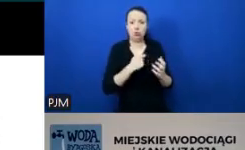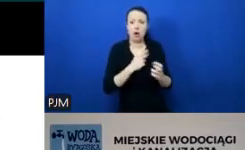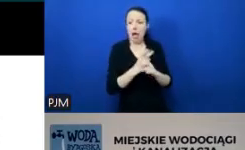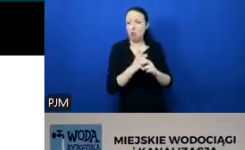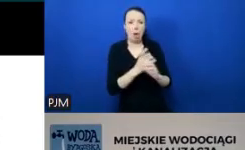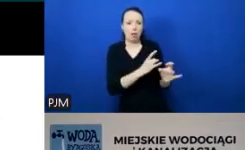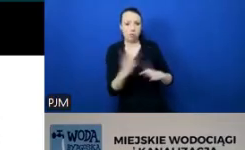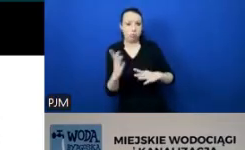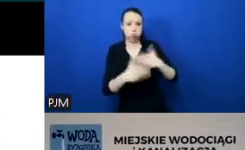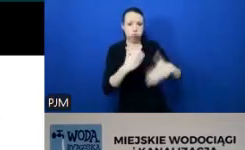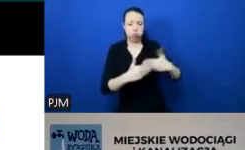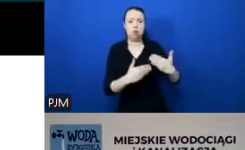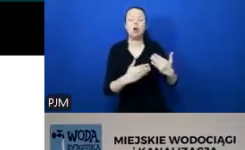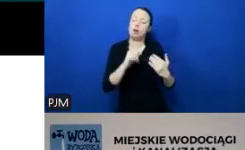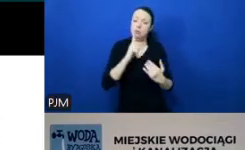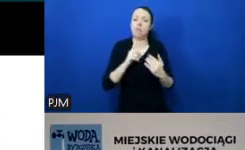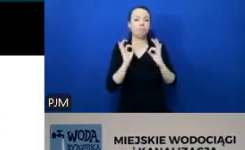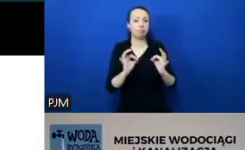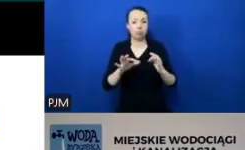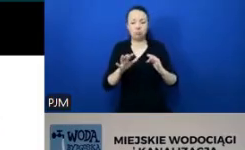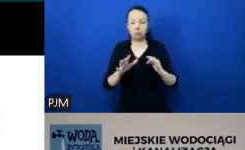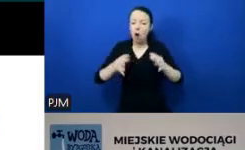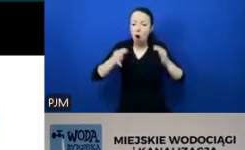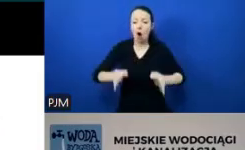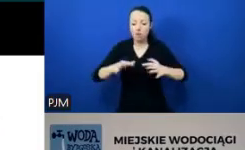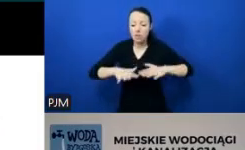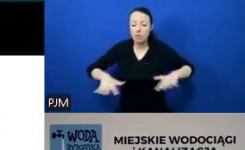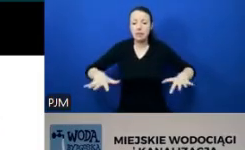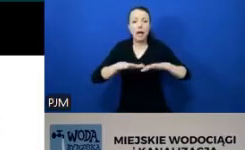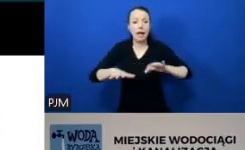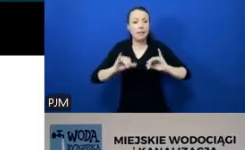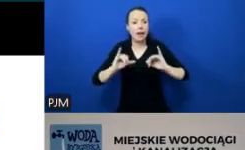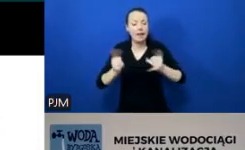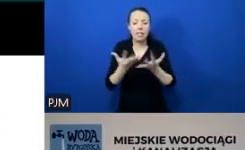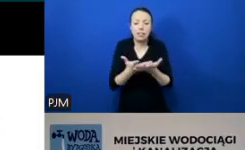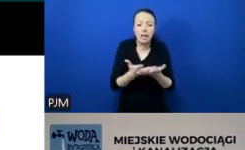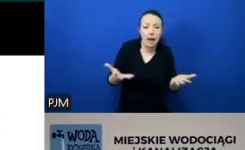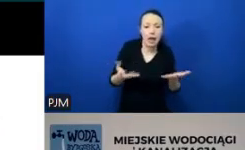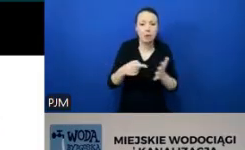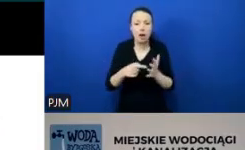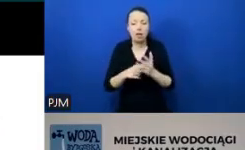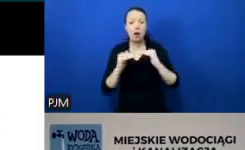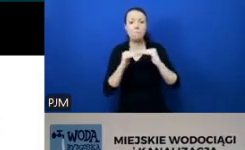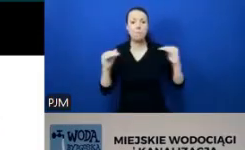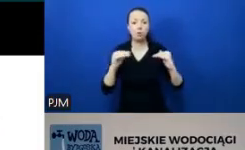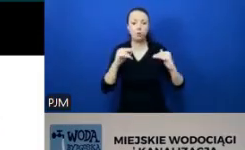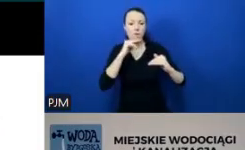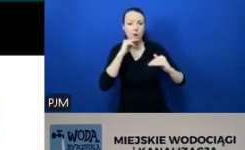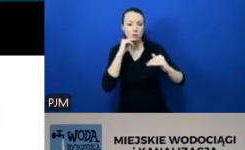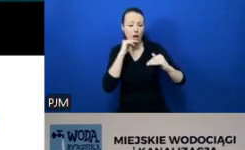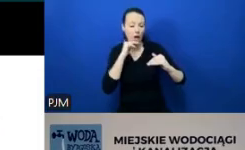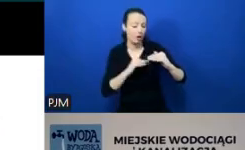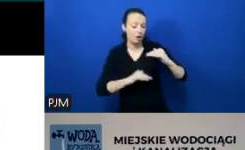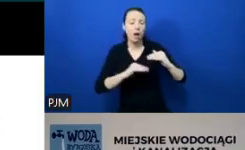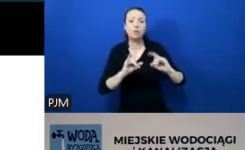time-consuming process, and it helped us to map the real situation in the system, depending on the level